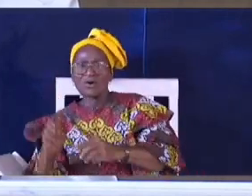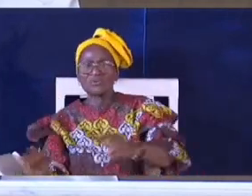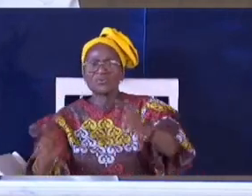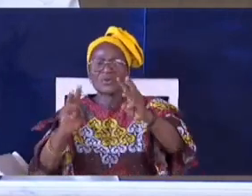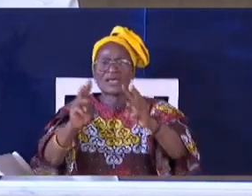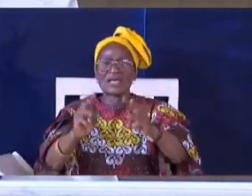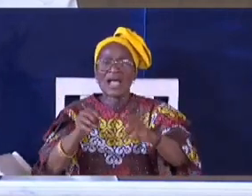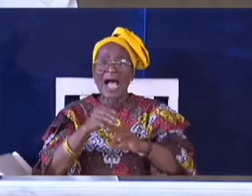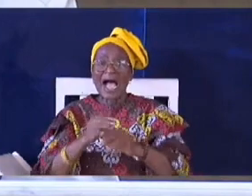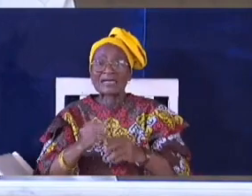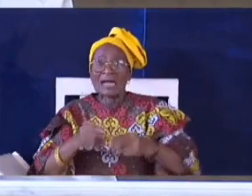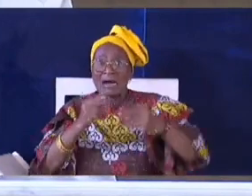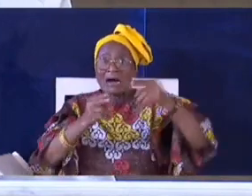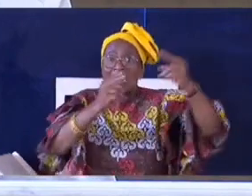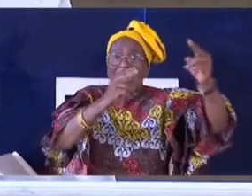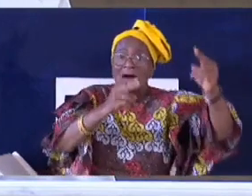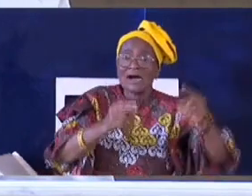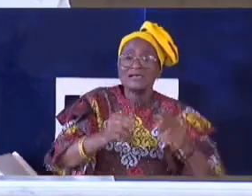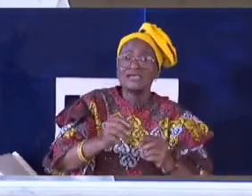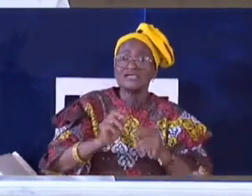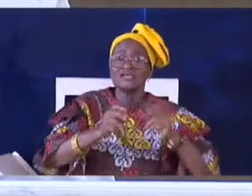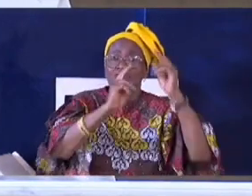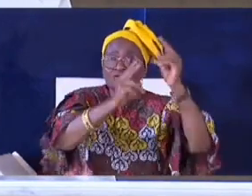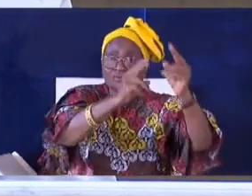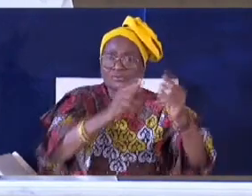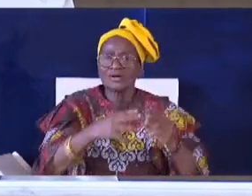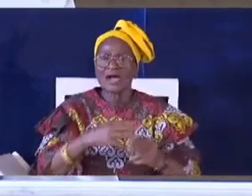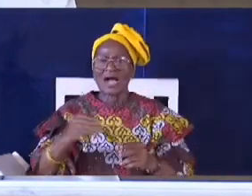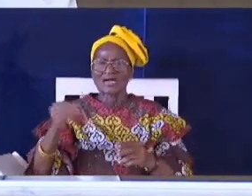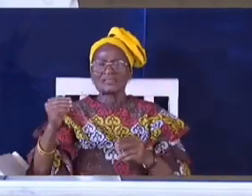at high speed and